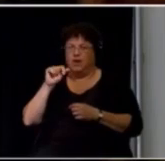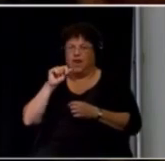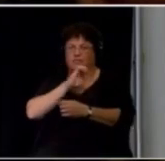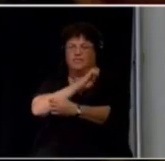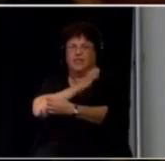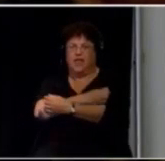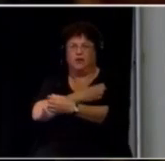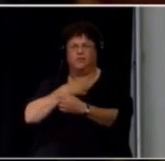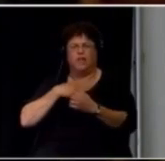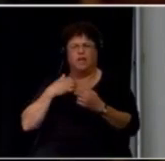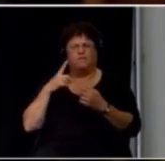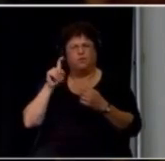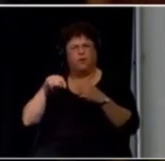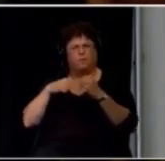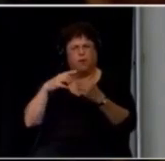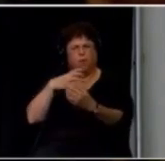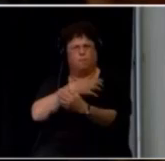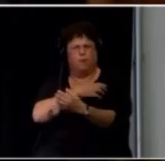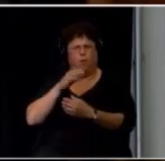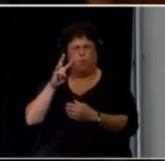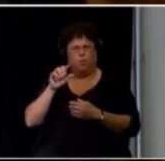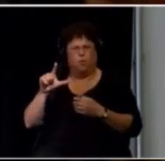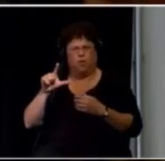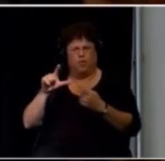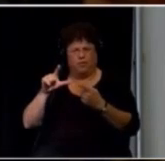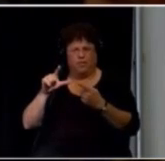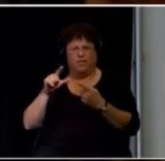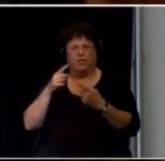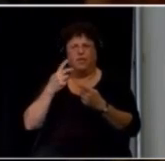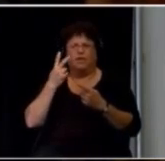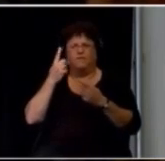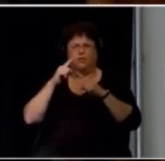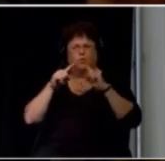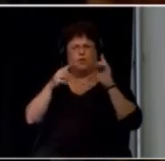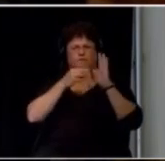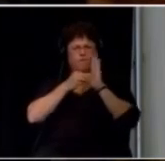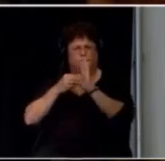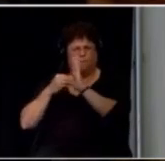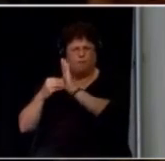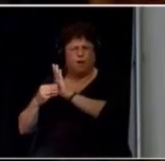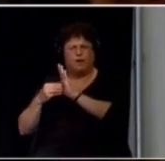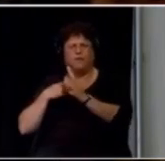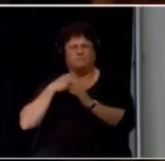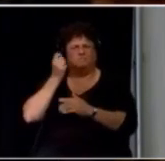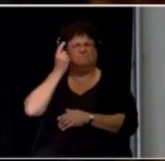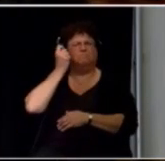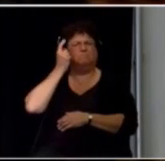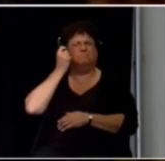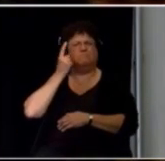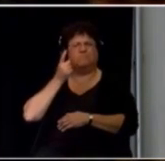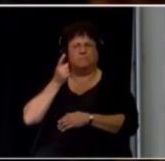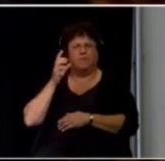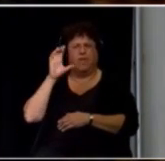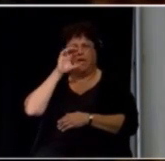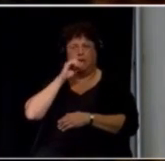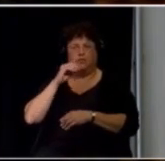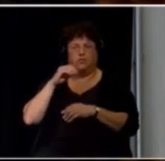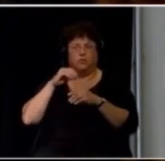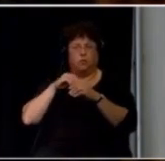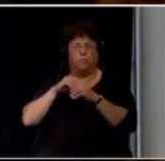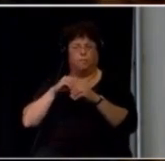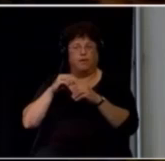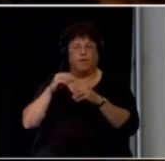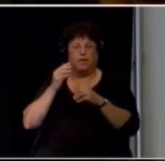the Powerwall. You reiterated earlier today the 2 different models, and I understand that. I assume one can, in a residential